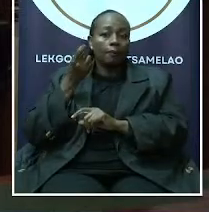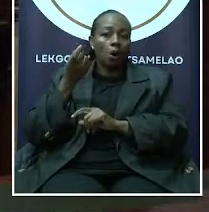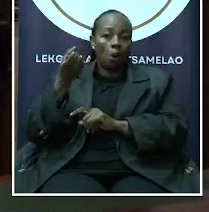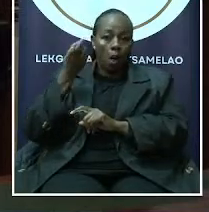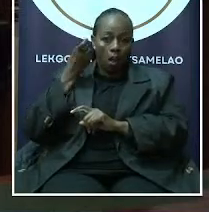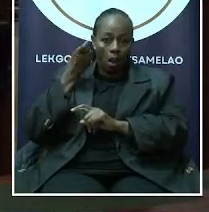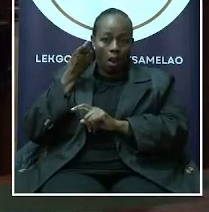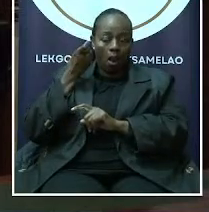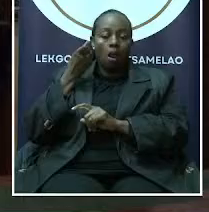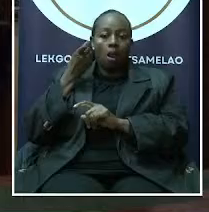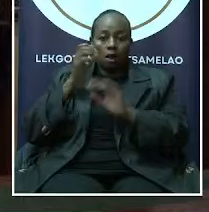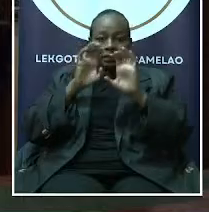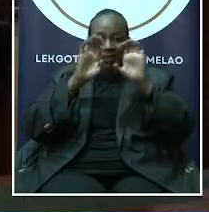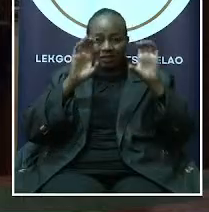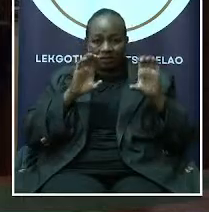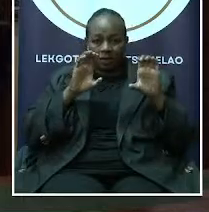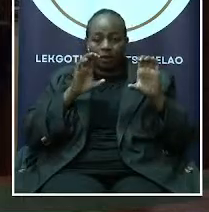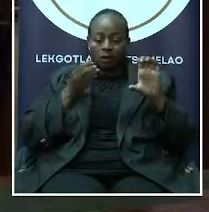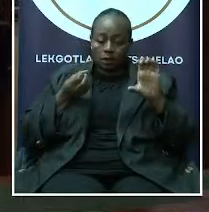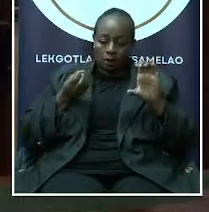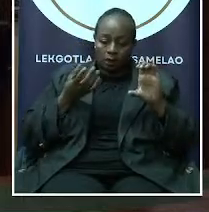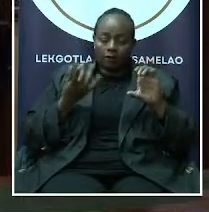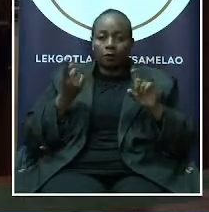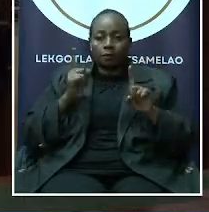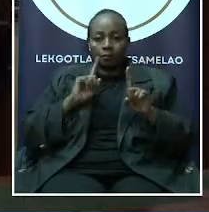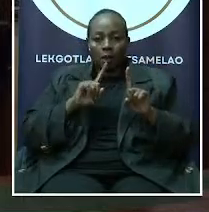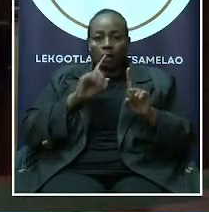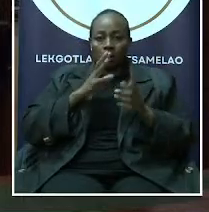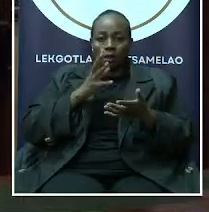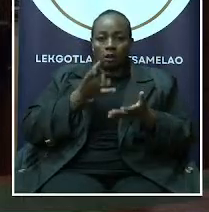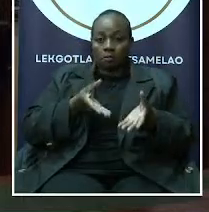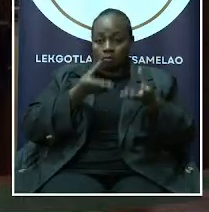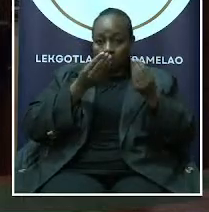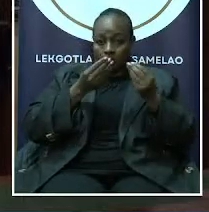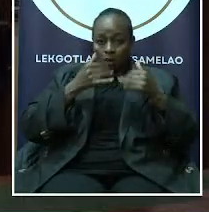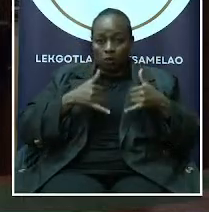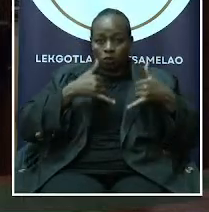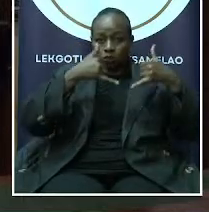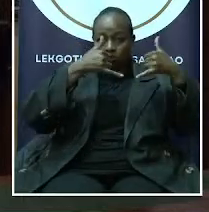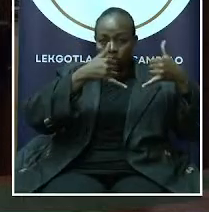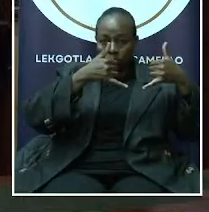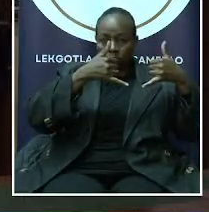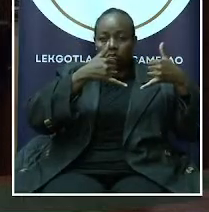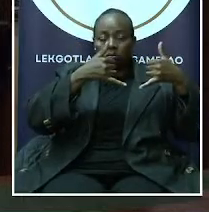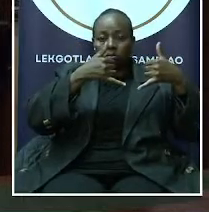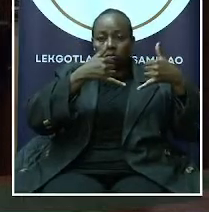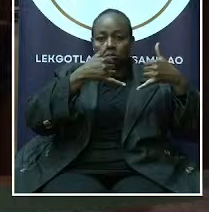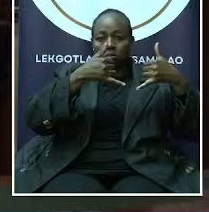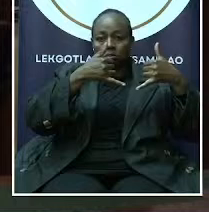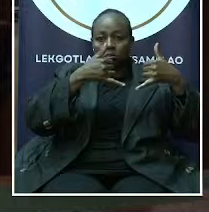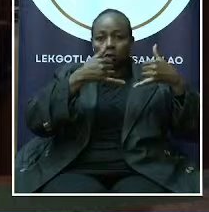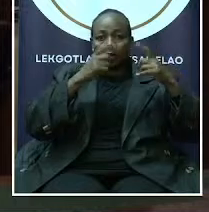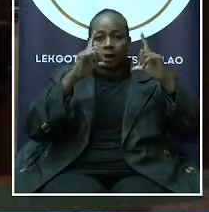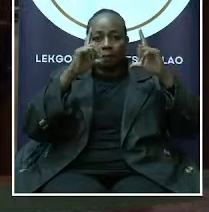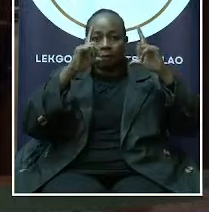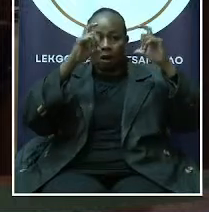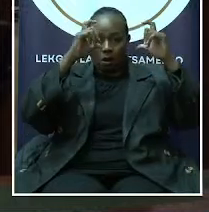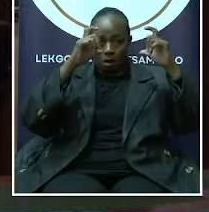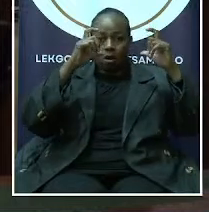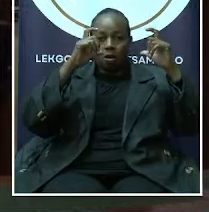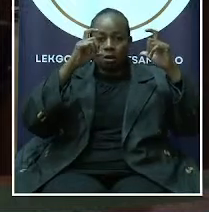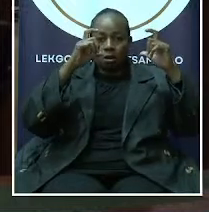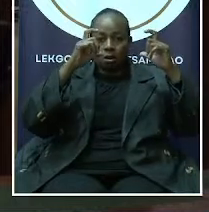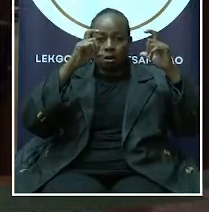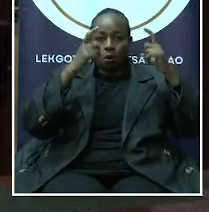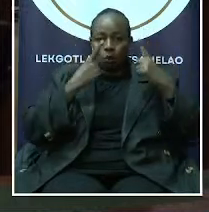on the certificates that you are given, and then you'll present it, and then our photographer will then also do